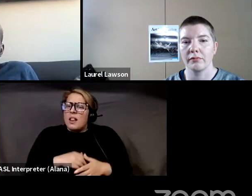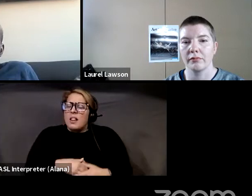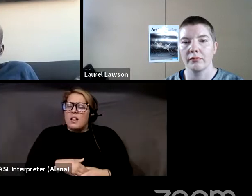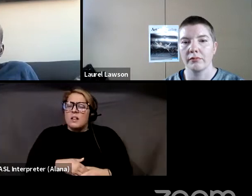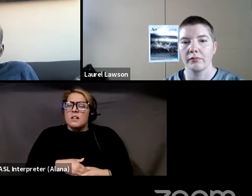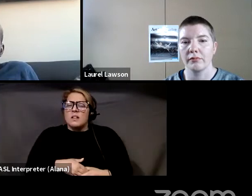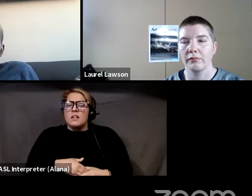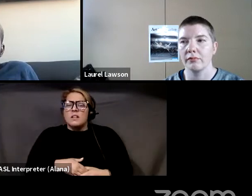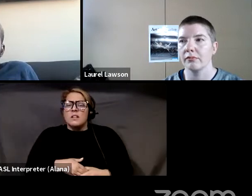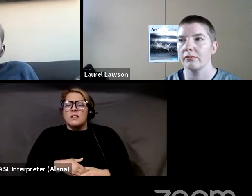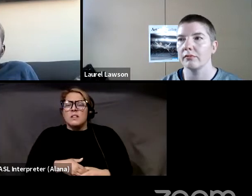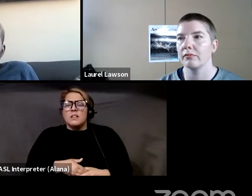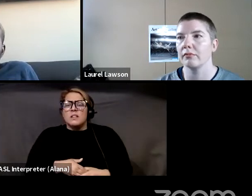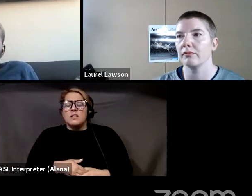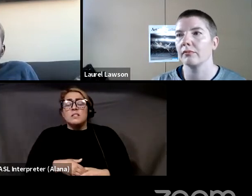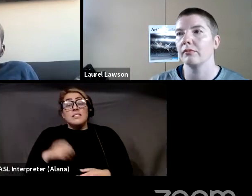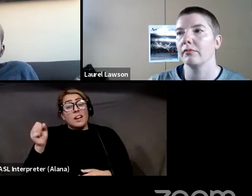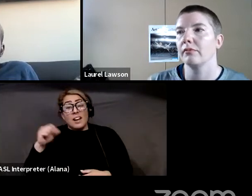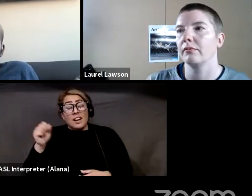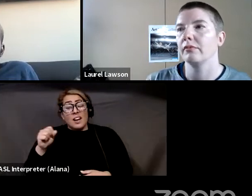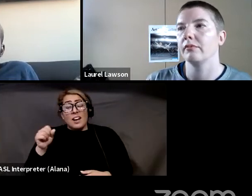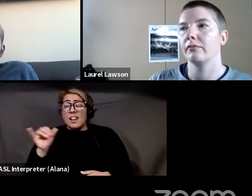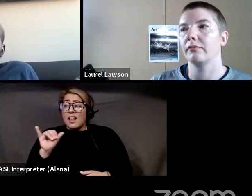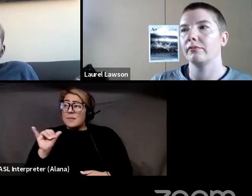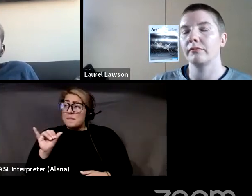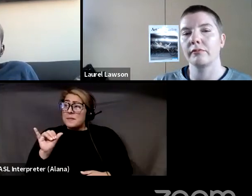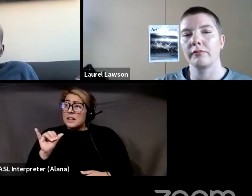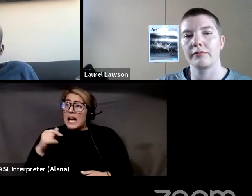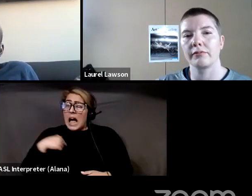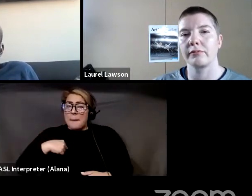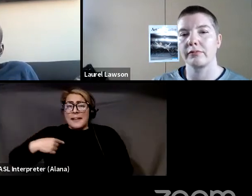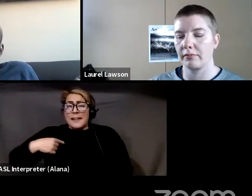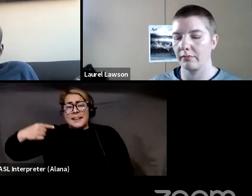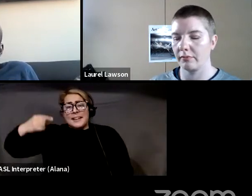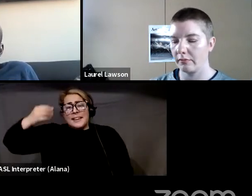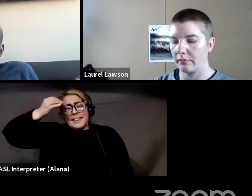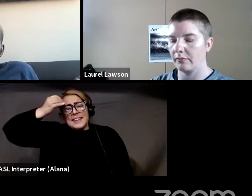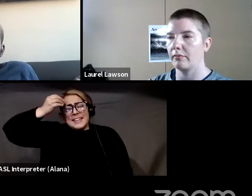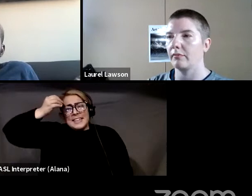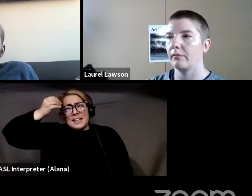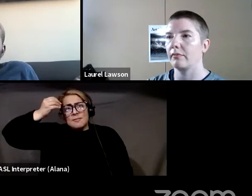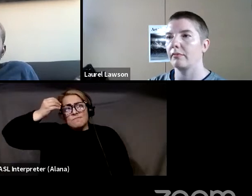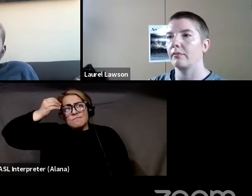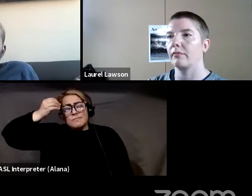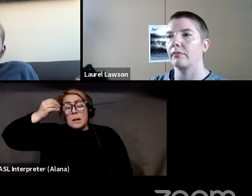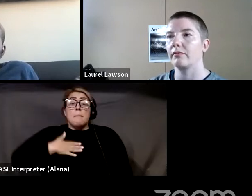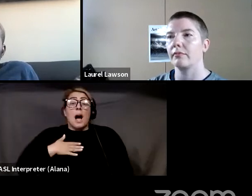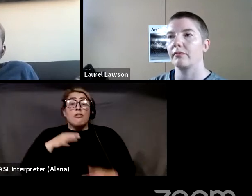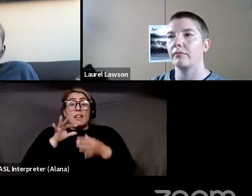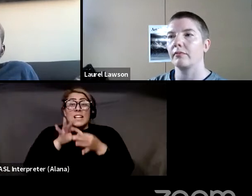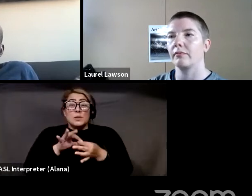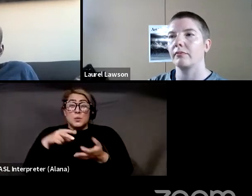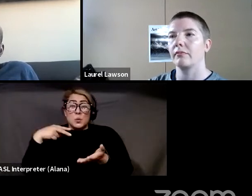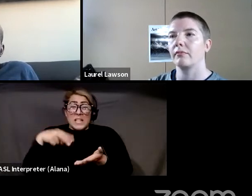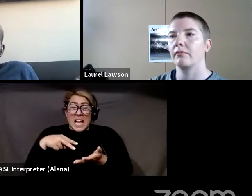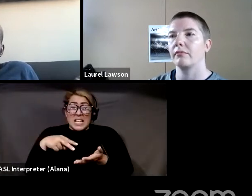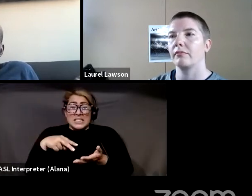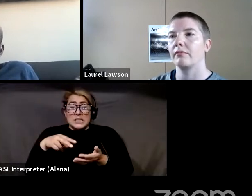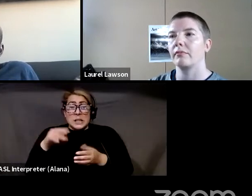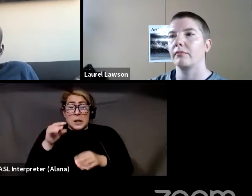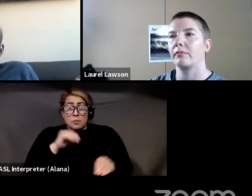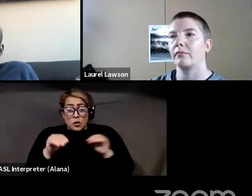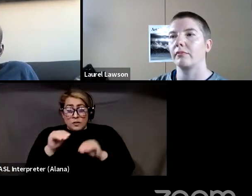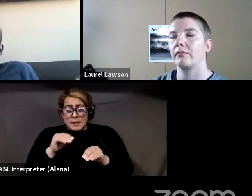And yeah, like I'm thinking of like my relationship to dance and movement a lot these days. Like I